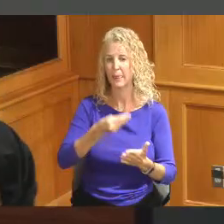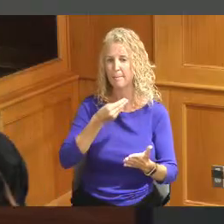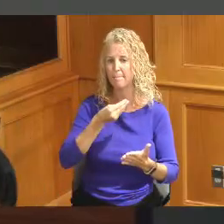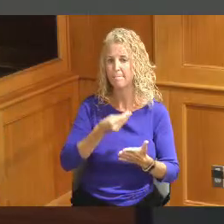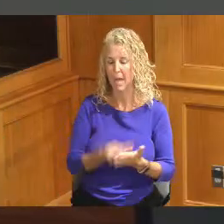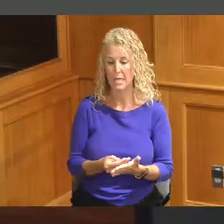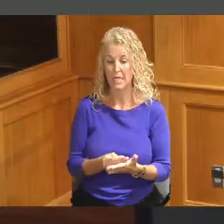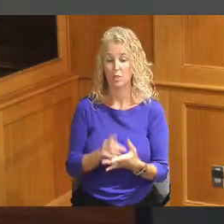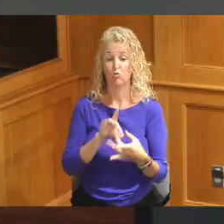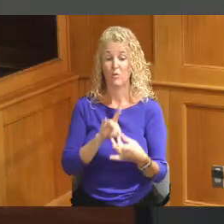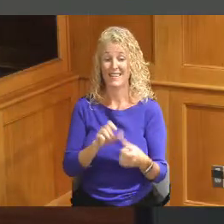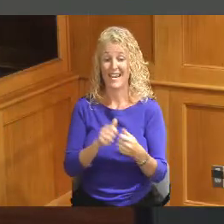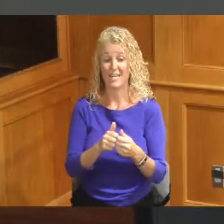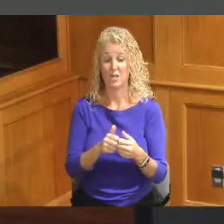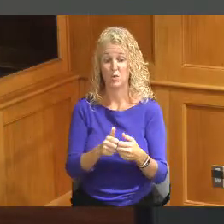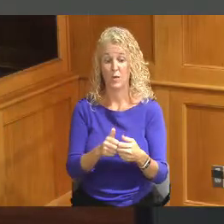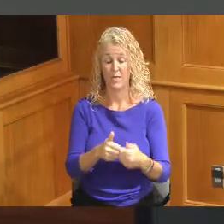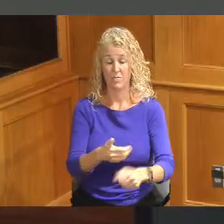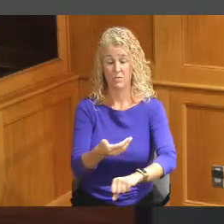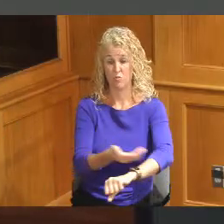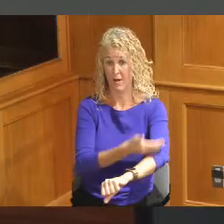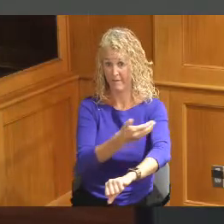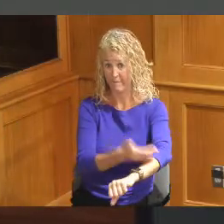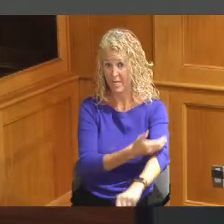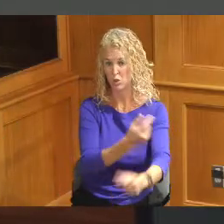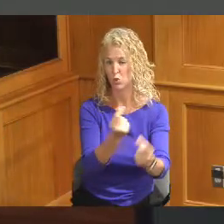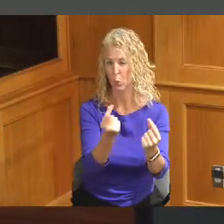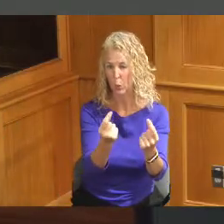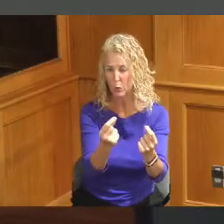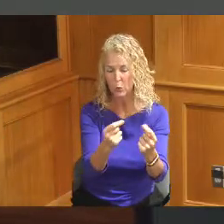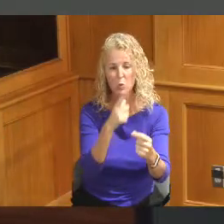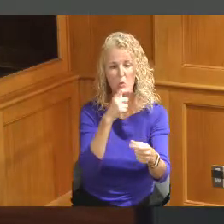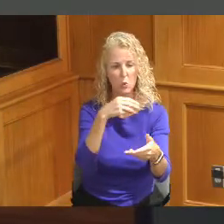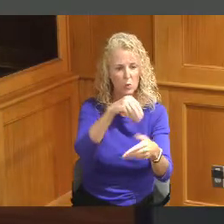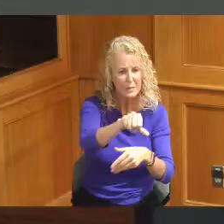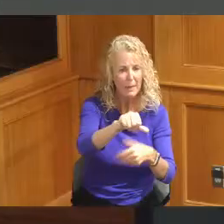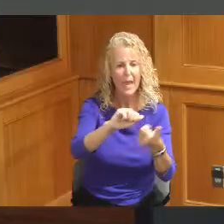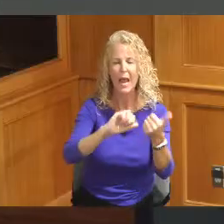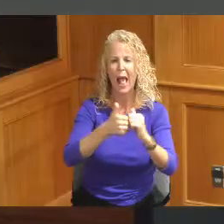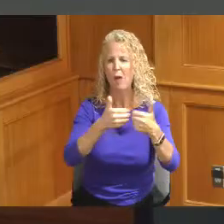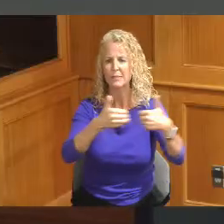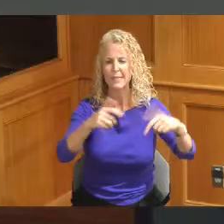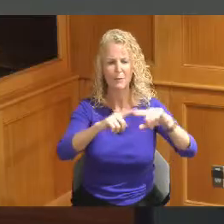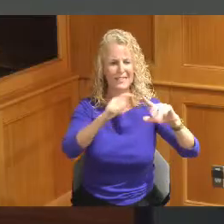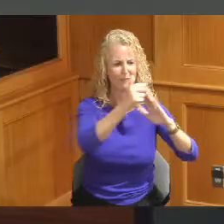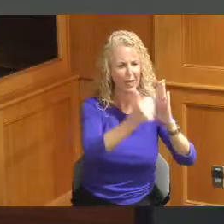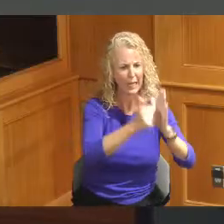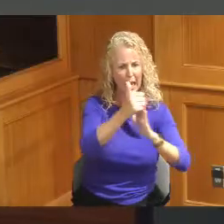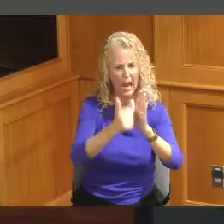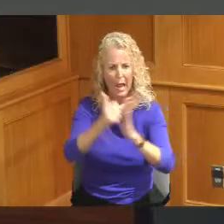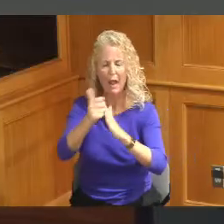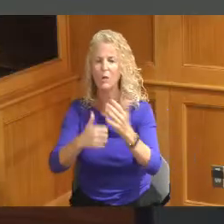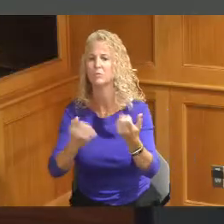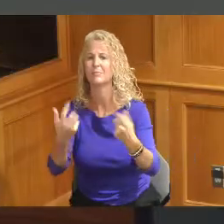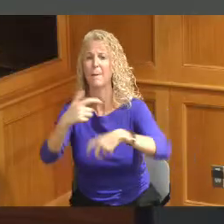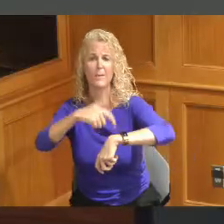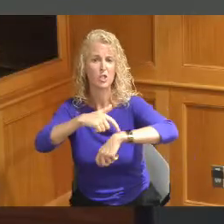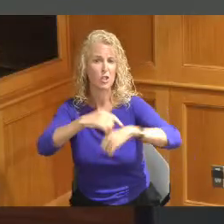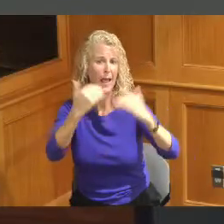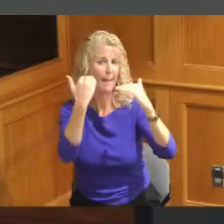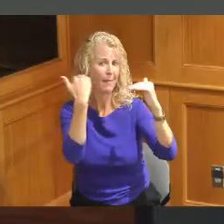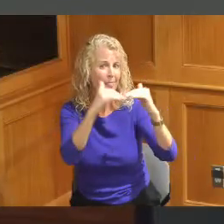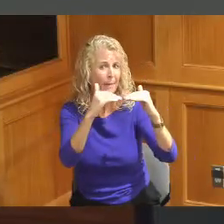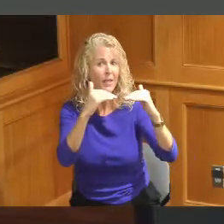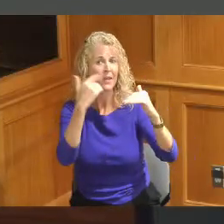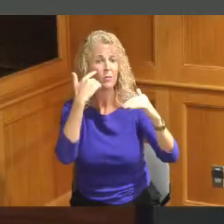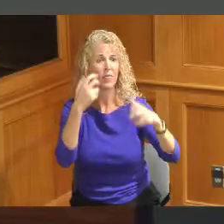the renovation get allocated, how they get put into tranches, and by what period of time in order to fund the